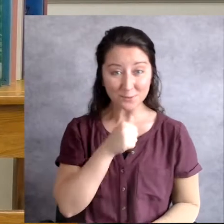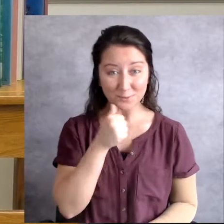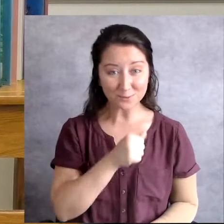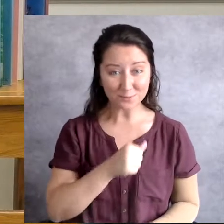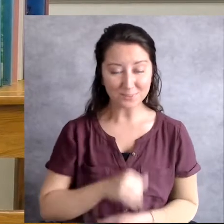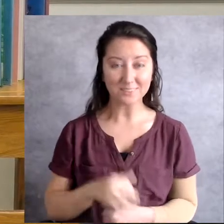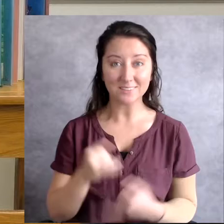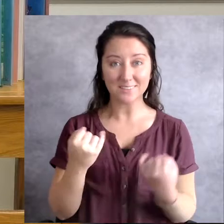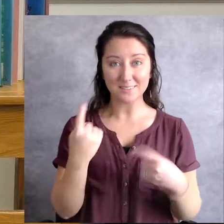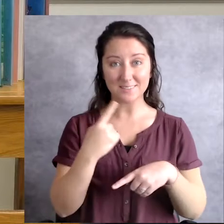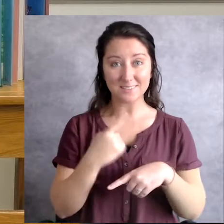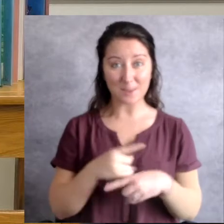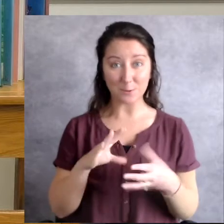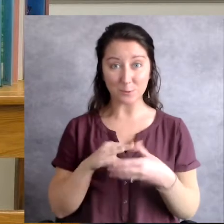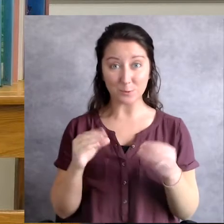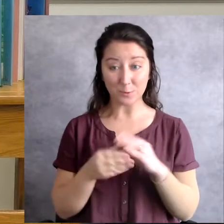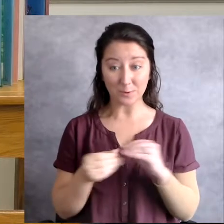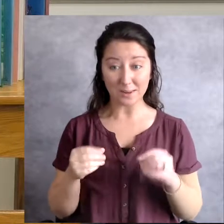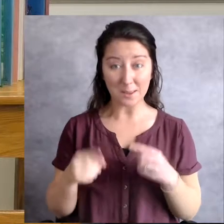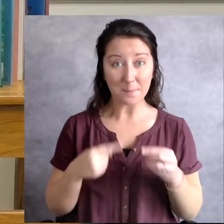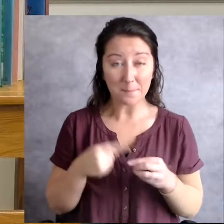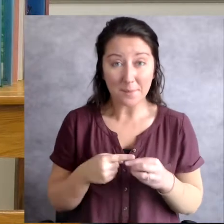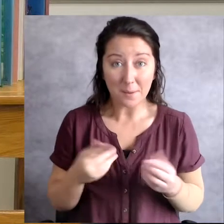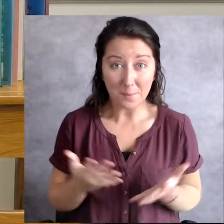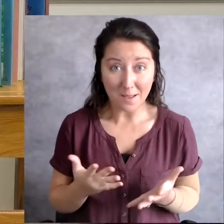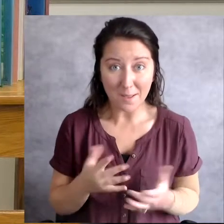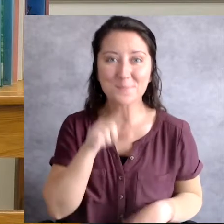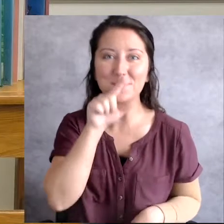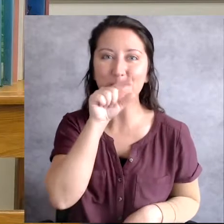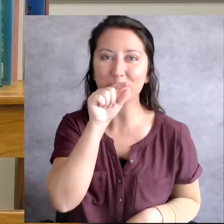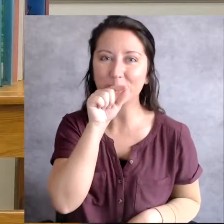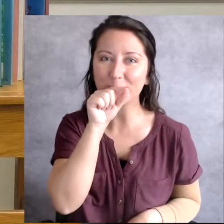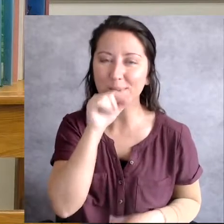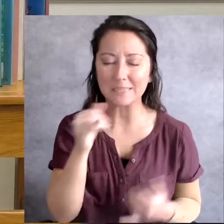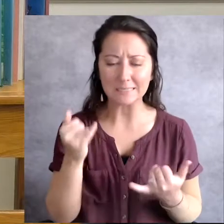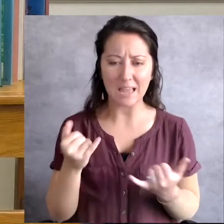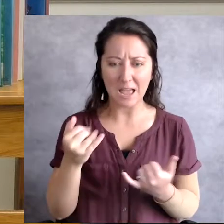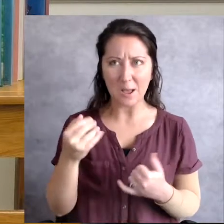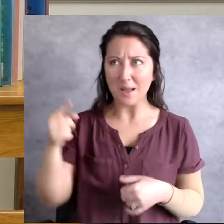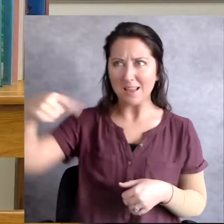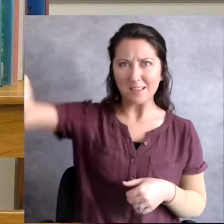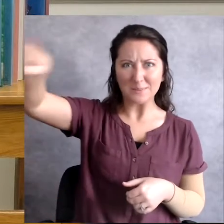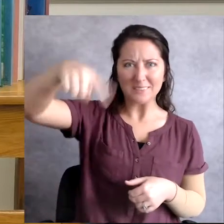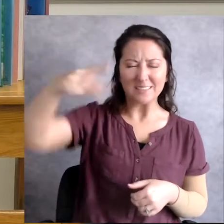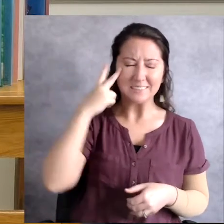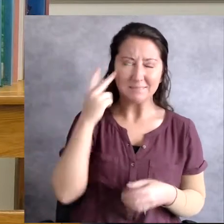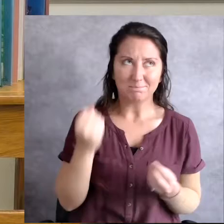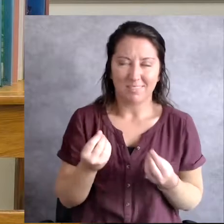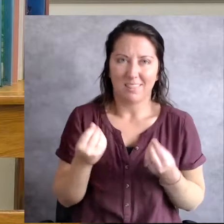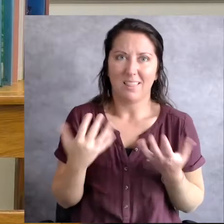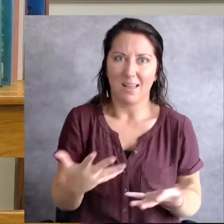morning, boys and girls. Today's stories are going to be about birds. Now you're seeing lots of birds out.